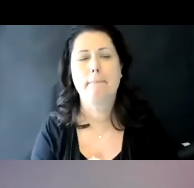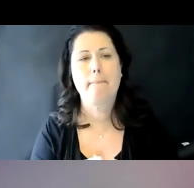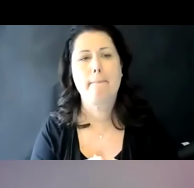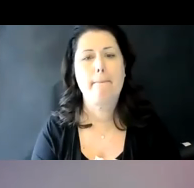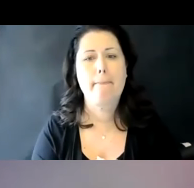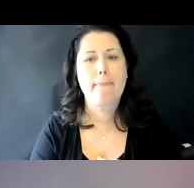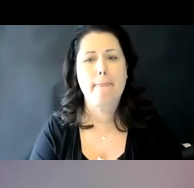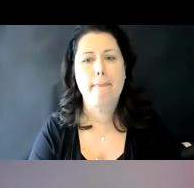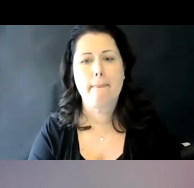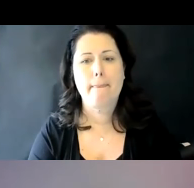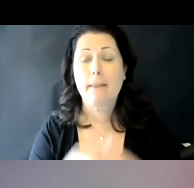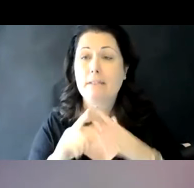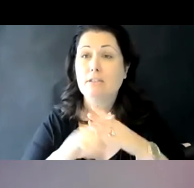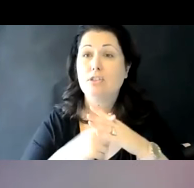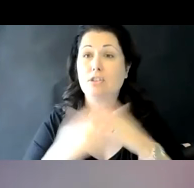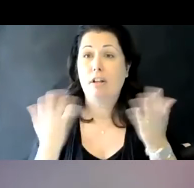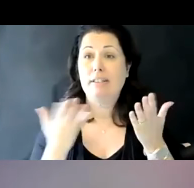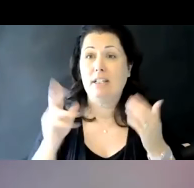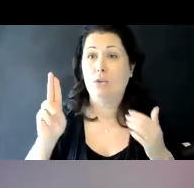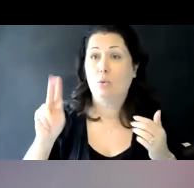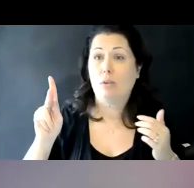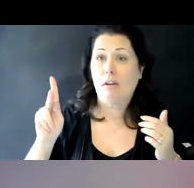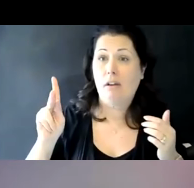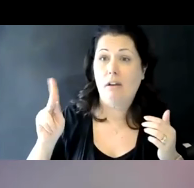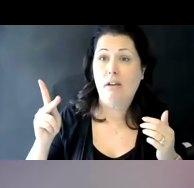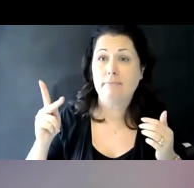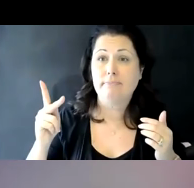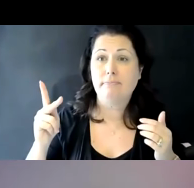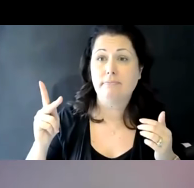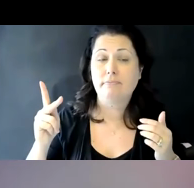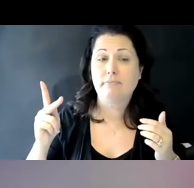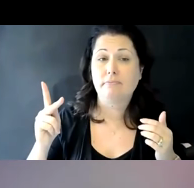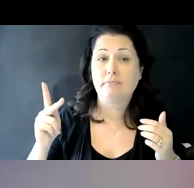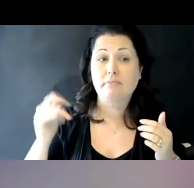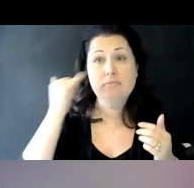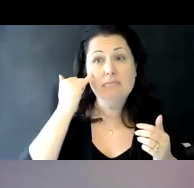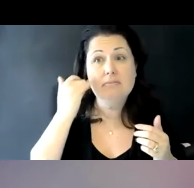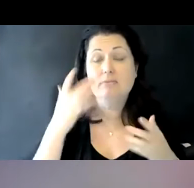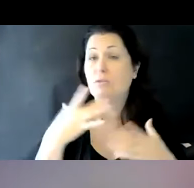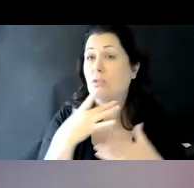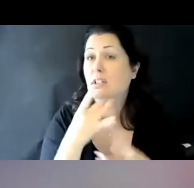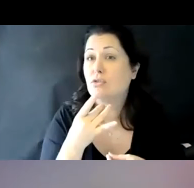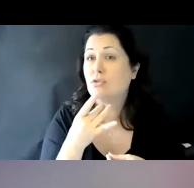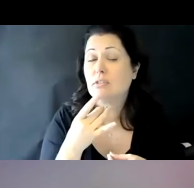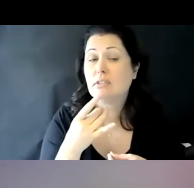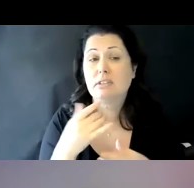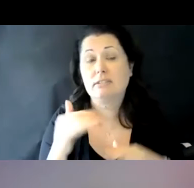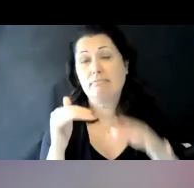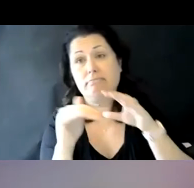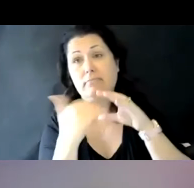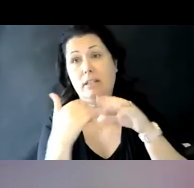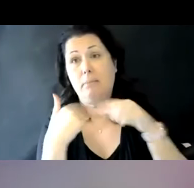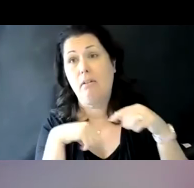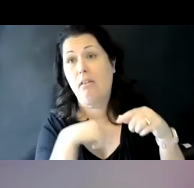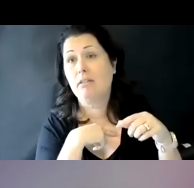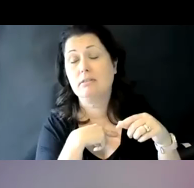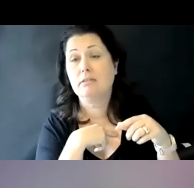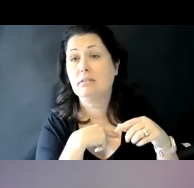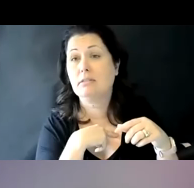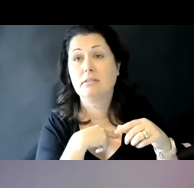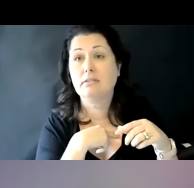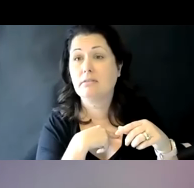in England. Of course, again, if you're interested, please do drop us an email, and we will be looking